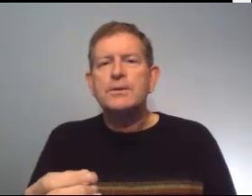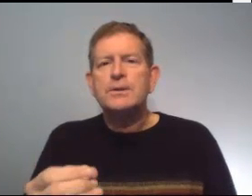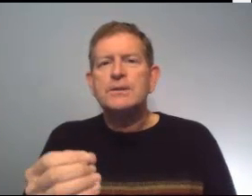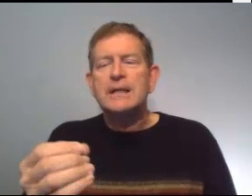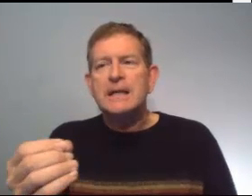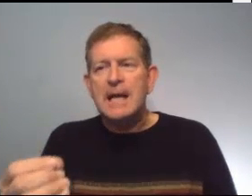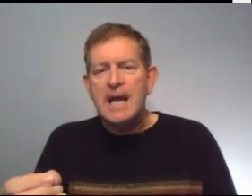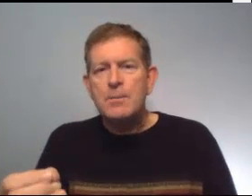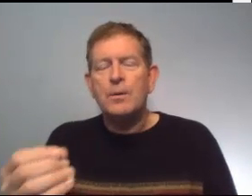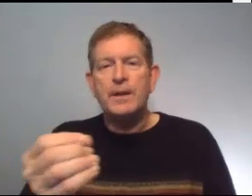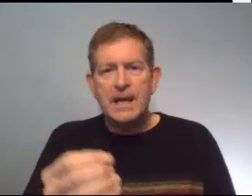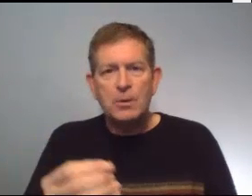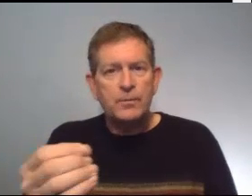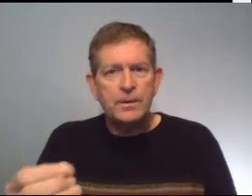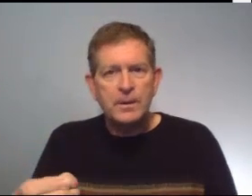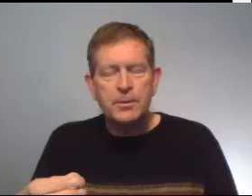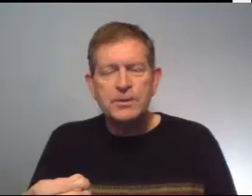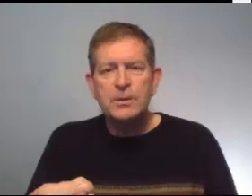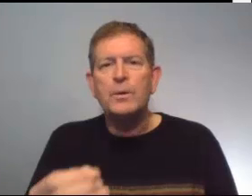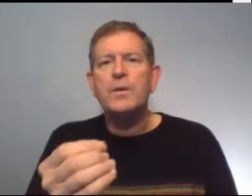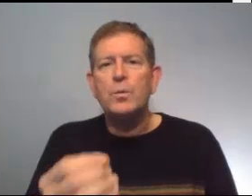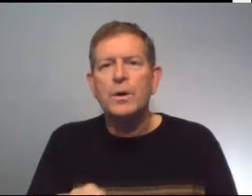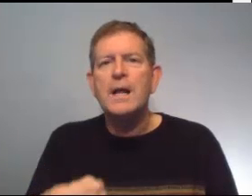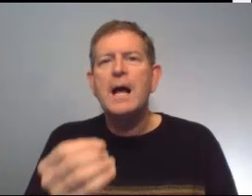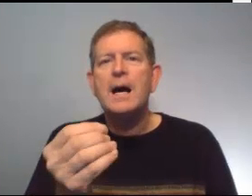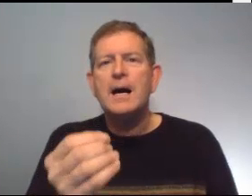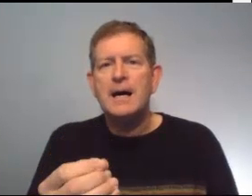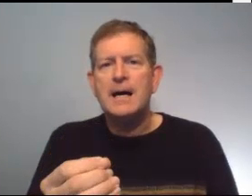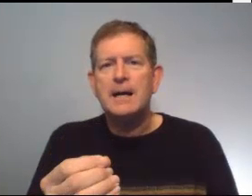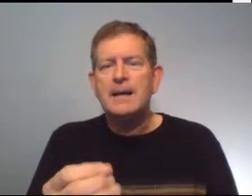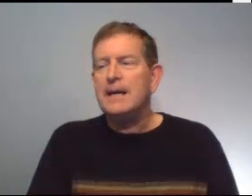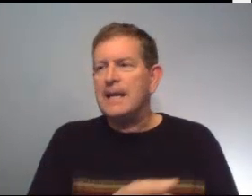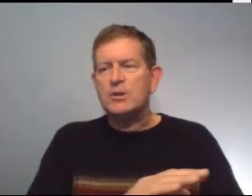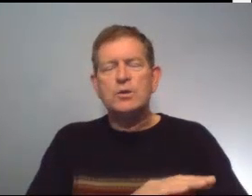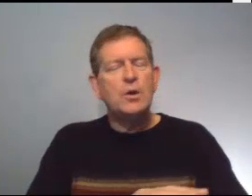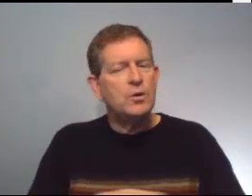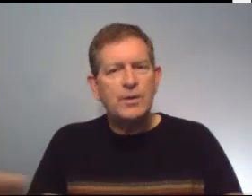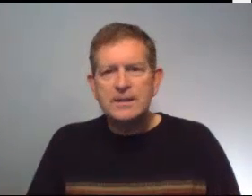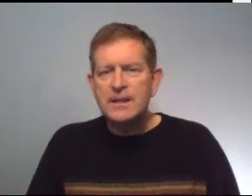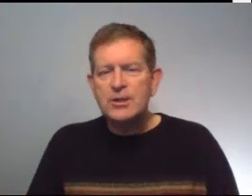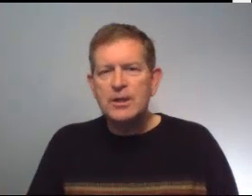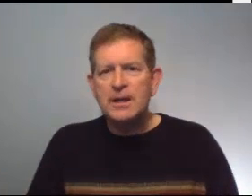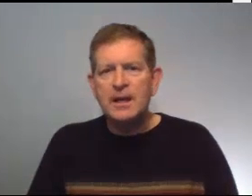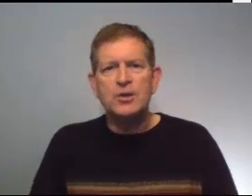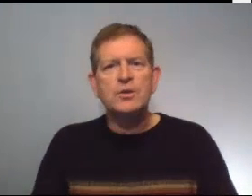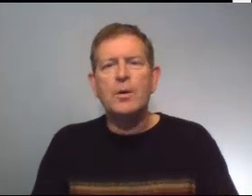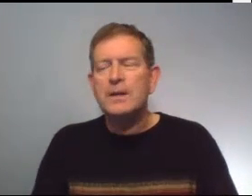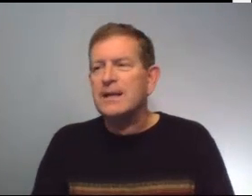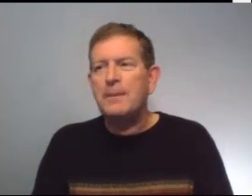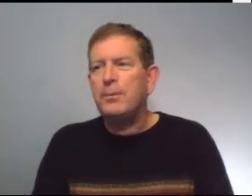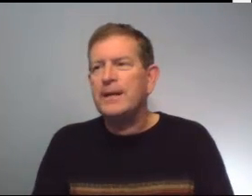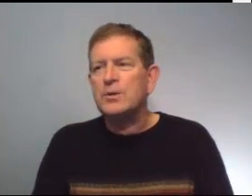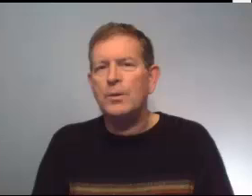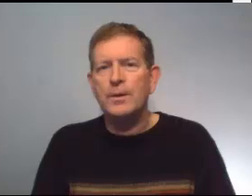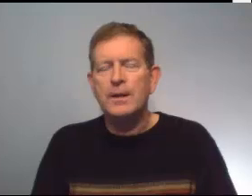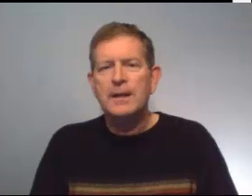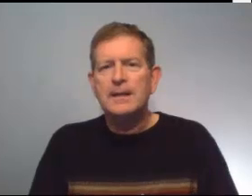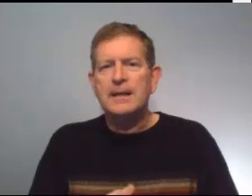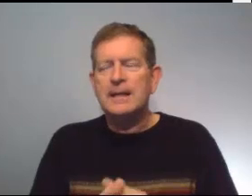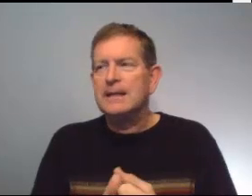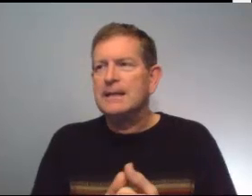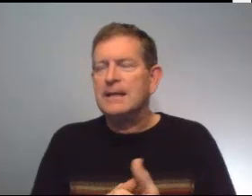the person's name or the noun referring to the person with the word a. It has no translation in English. No, it's like a